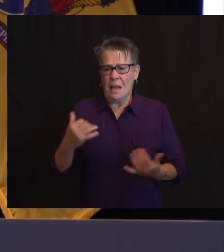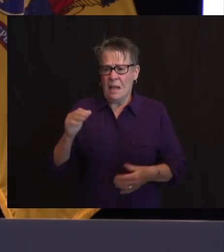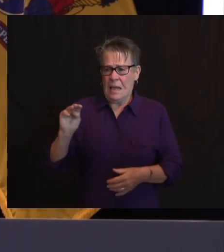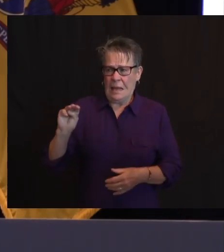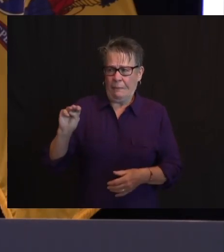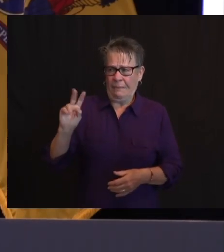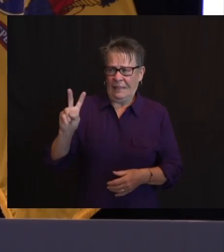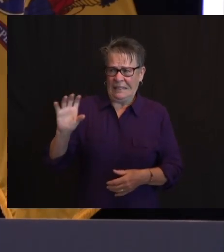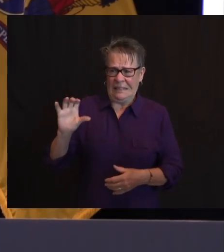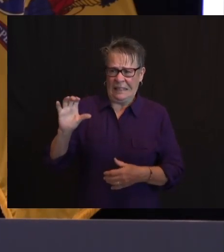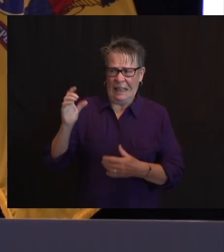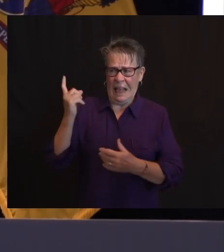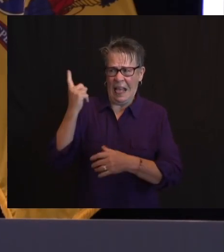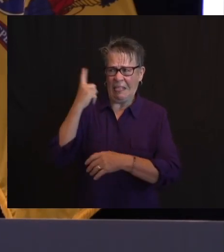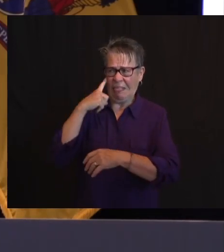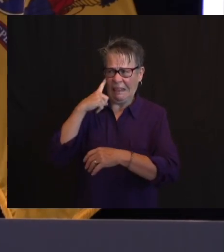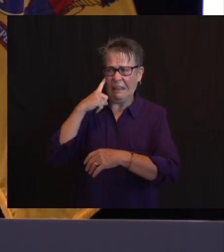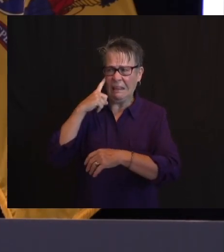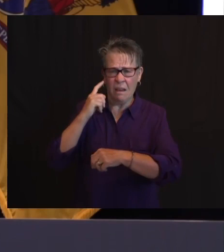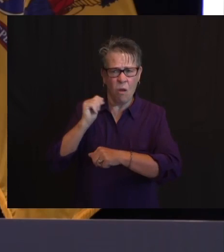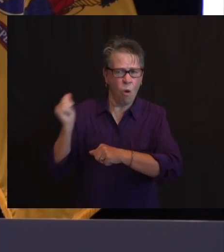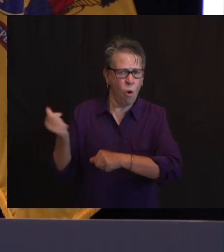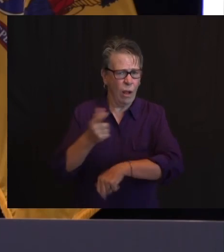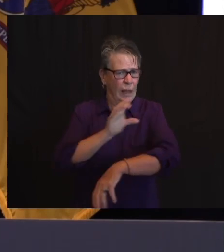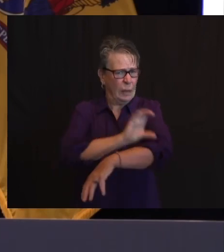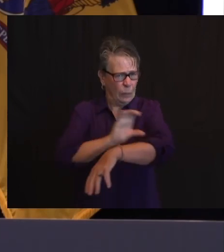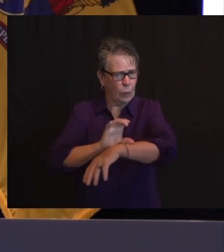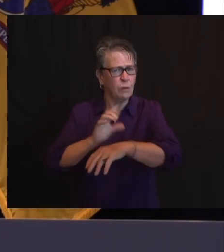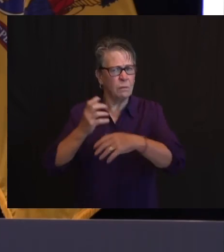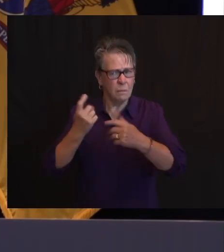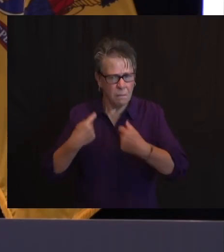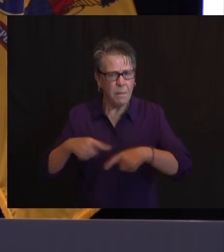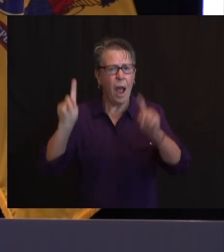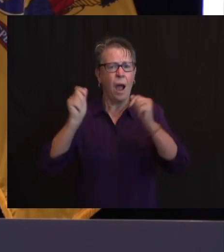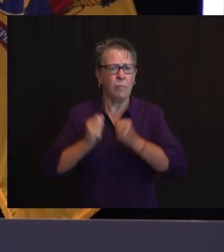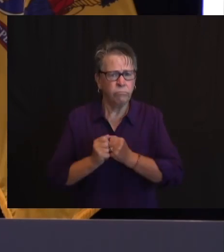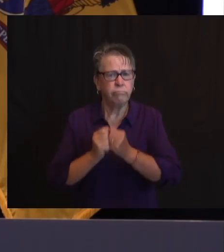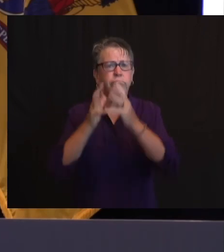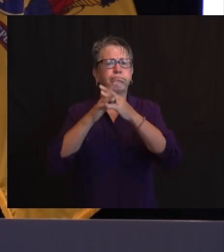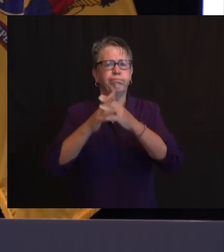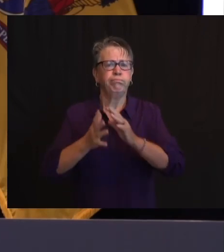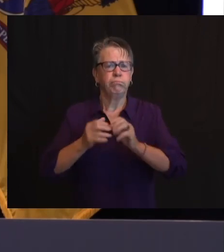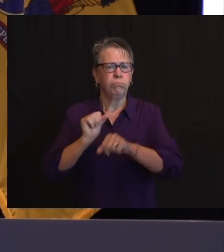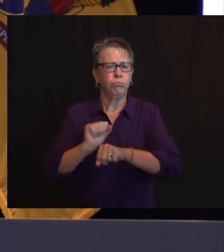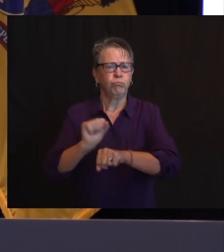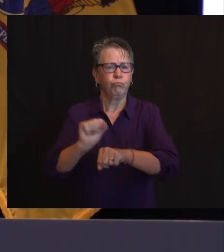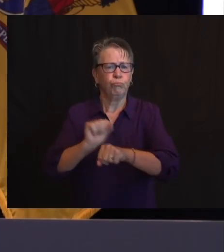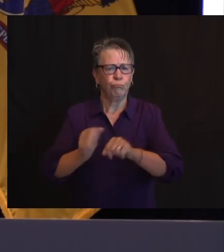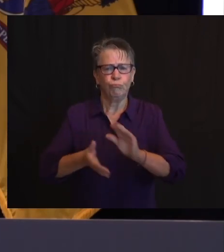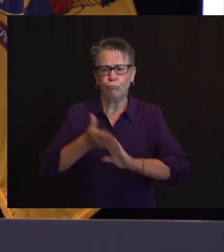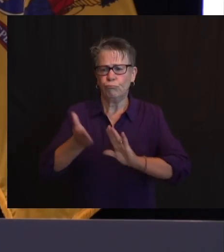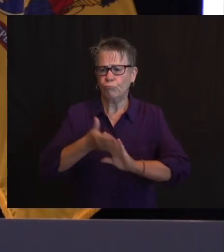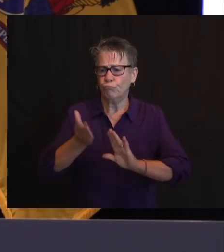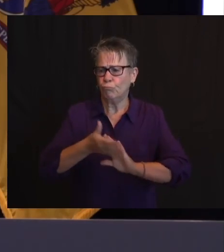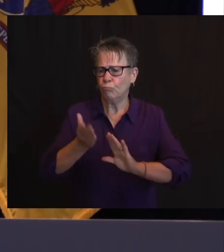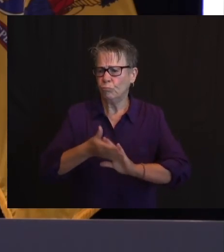That's hot off the press. I can't give you I can't tell you what the reasons were, other than it was a system